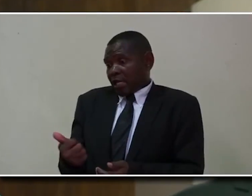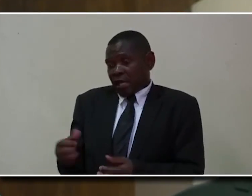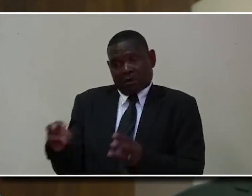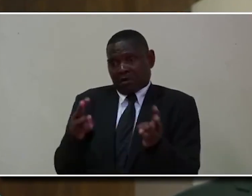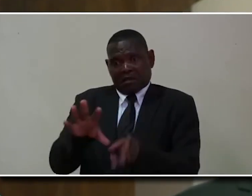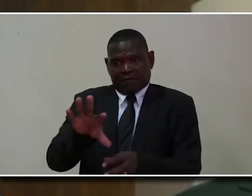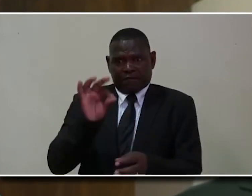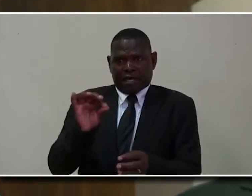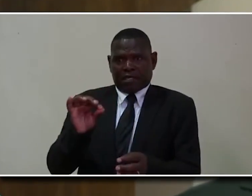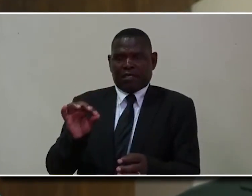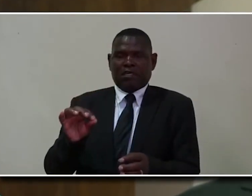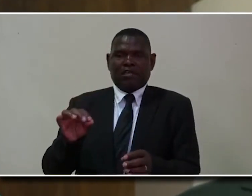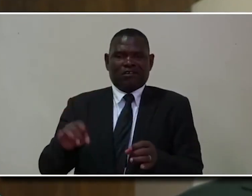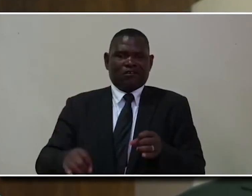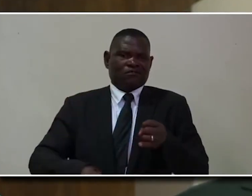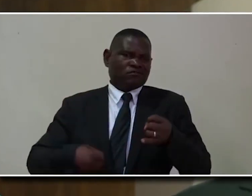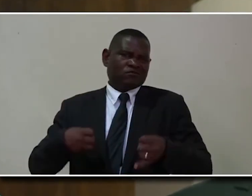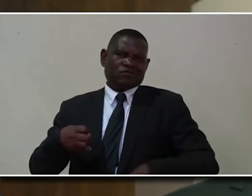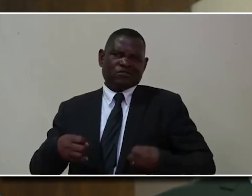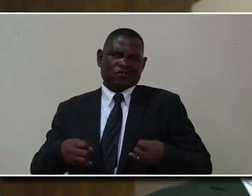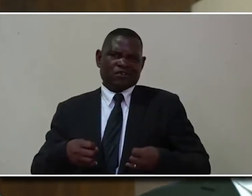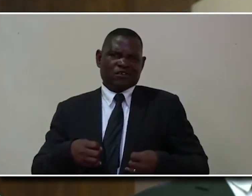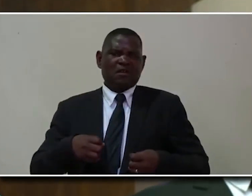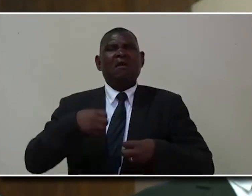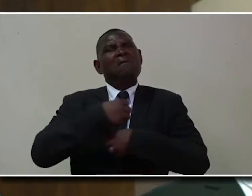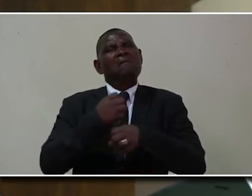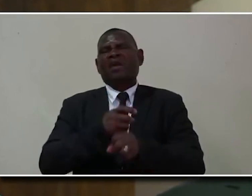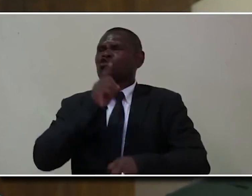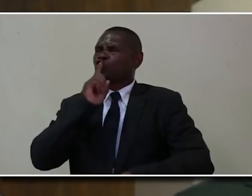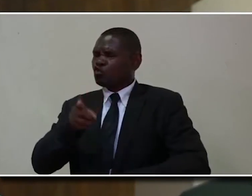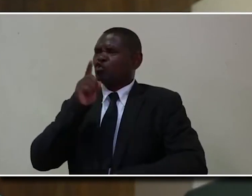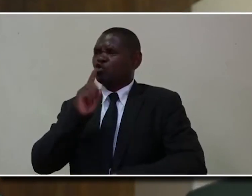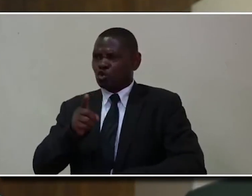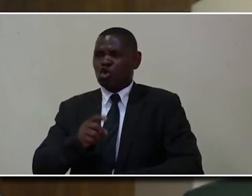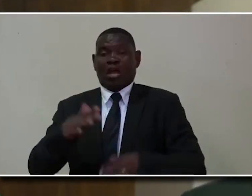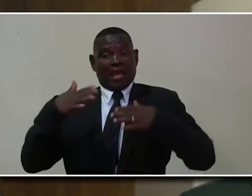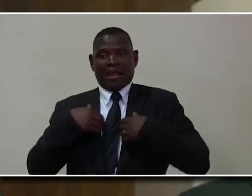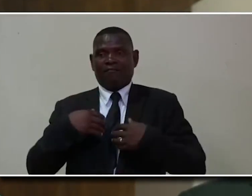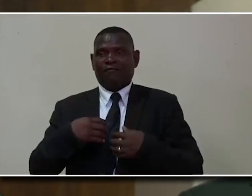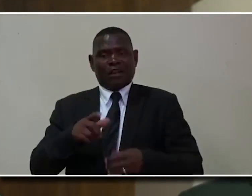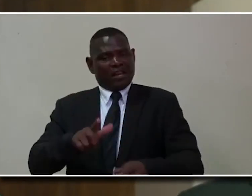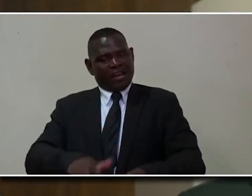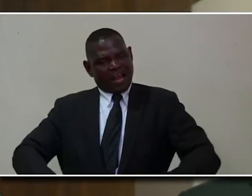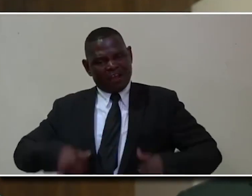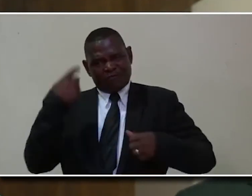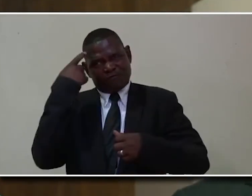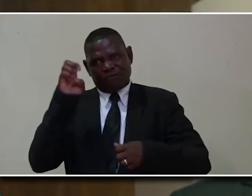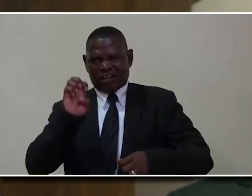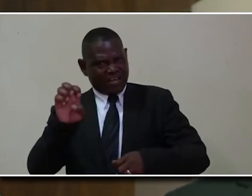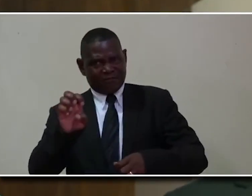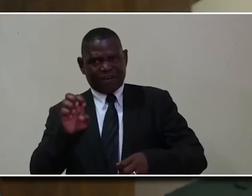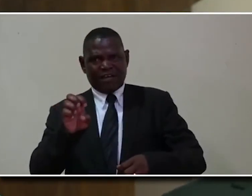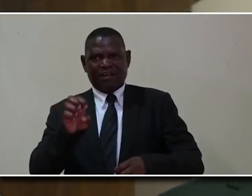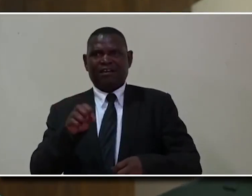certainty of eternal life in the new creation. Kochokeraso chikondwerero chathu so ndi kusimikizira kwa